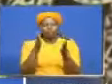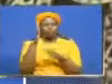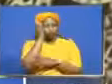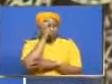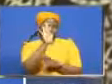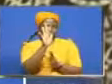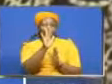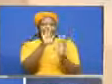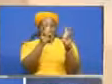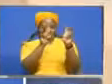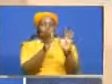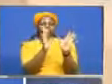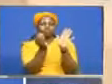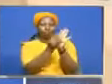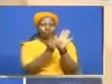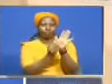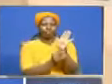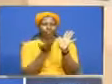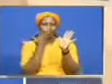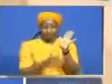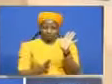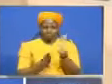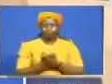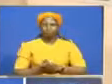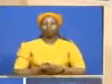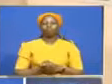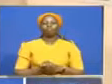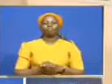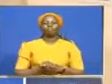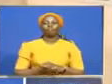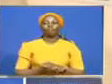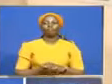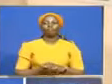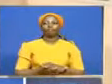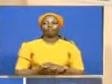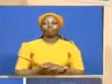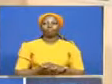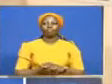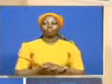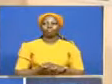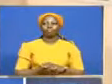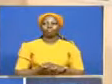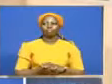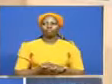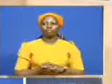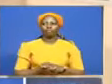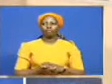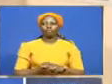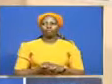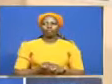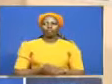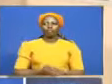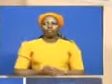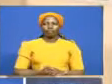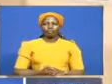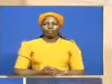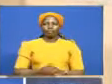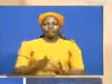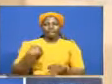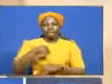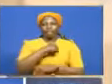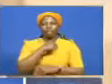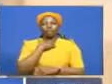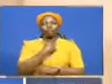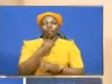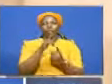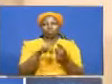the, you know, party leaders. Chariot, Honorable Sabina Oda, thank you. We want to unpack